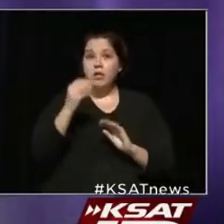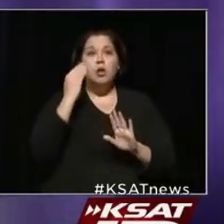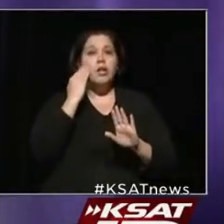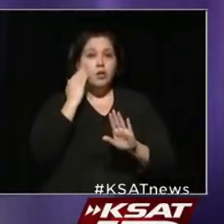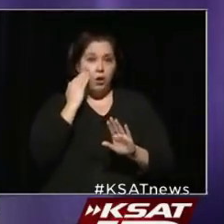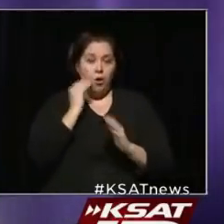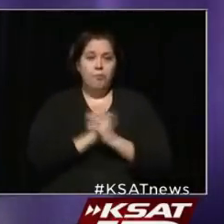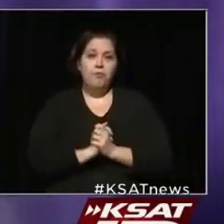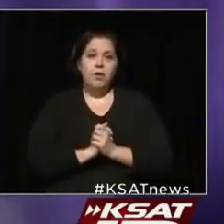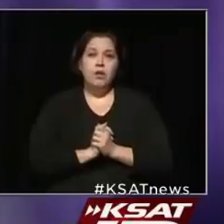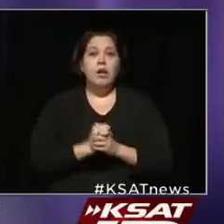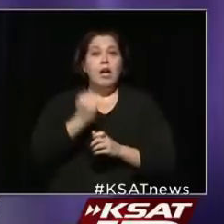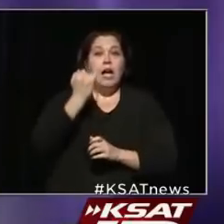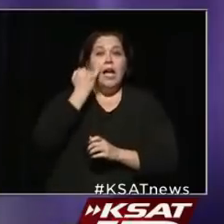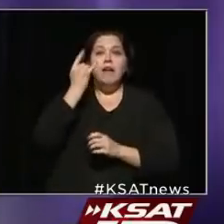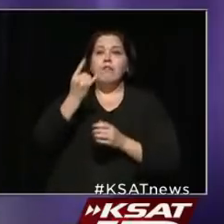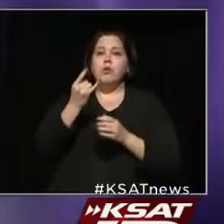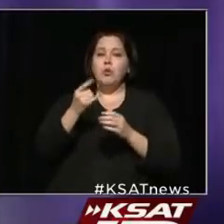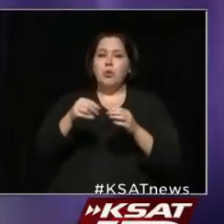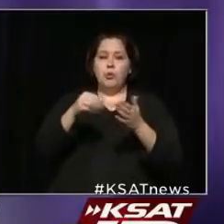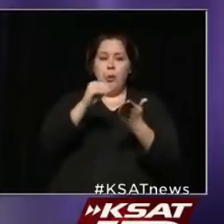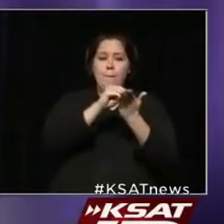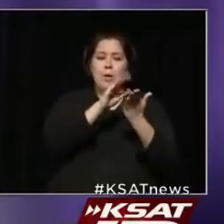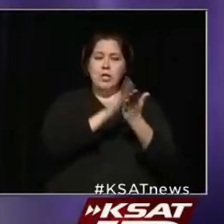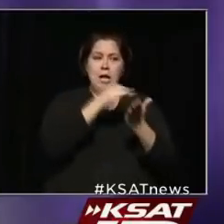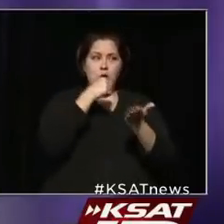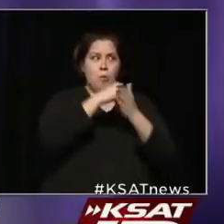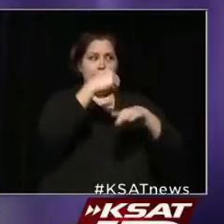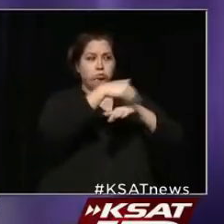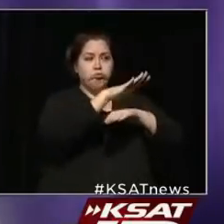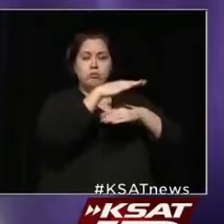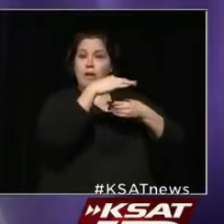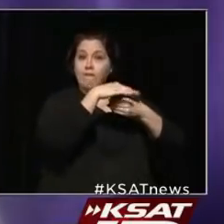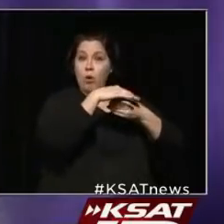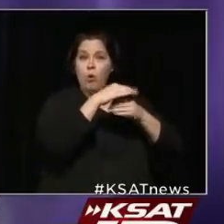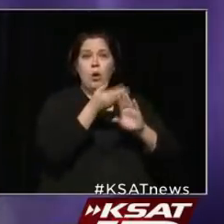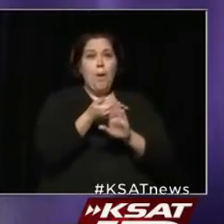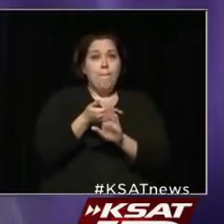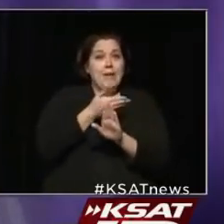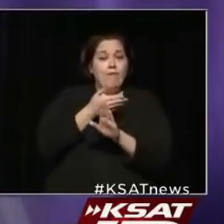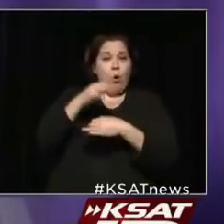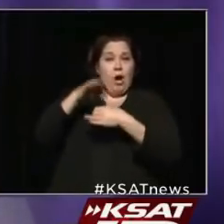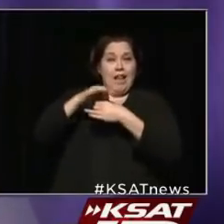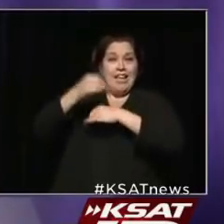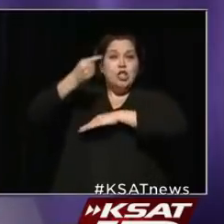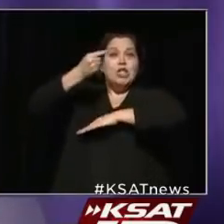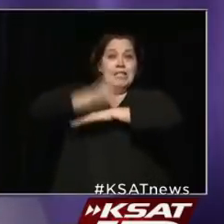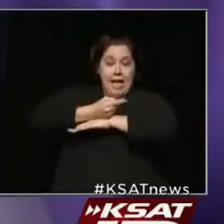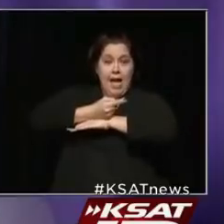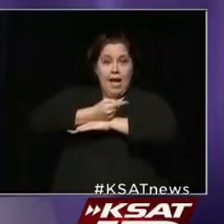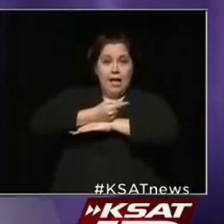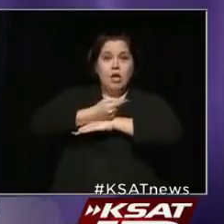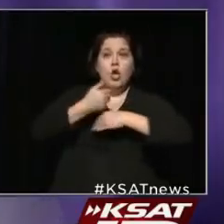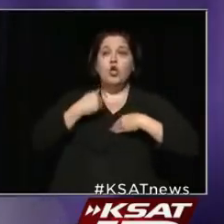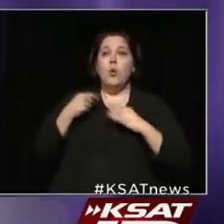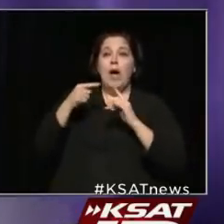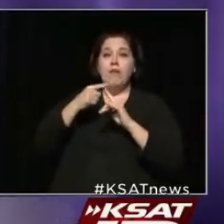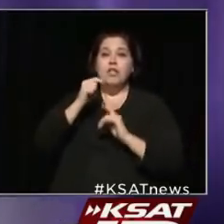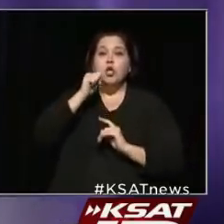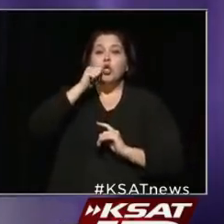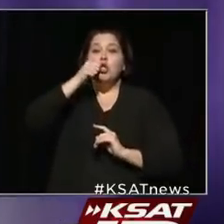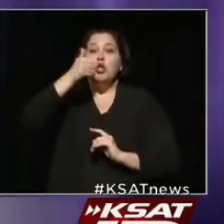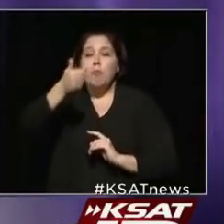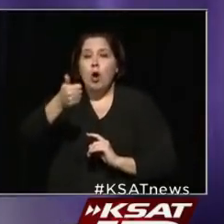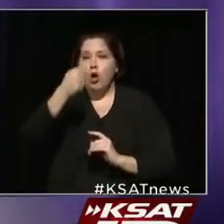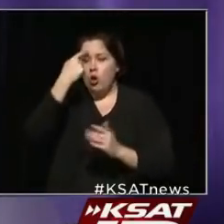of. If you postmarked your ballot, your mail-in ballot, before Election Day, you have till tomorrow to have